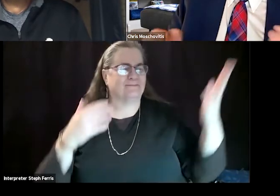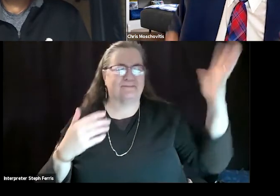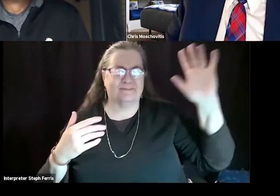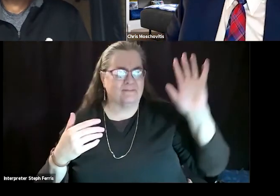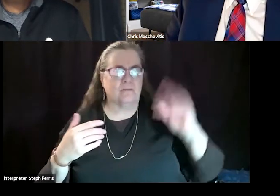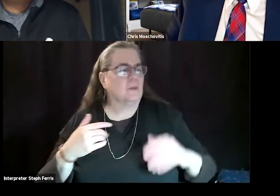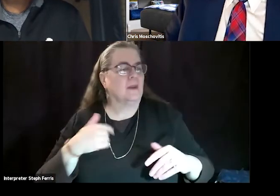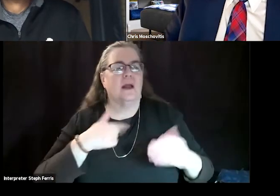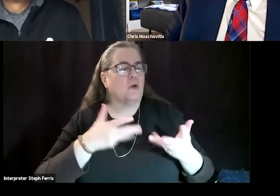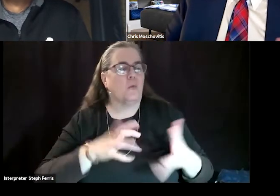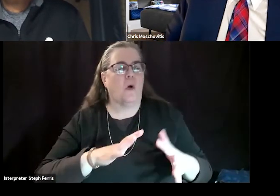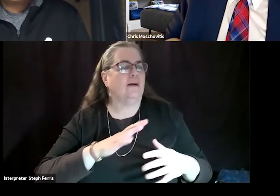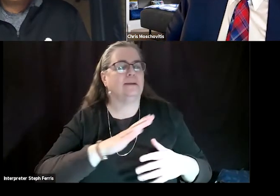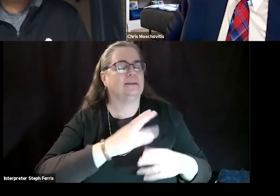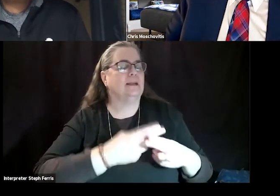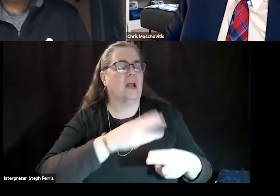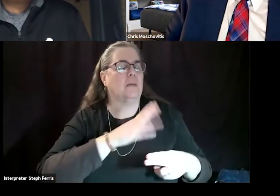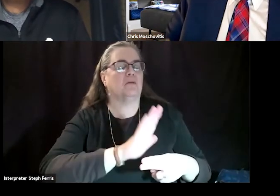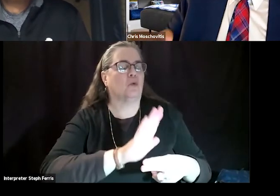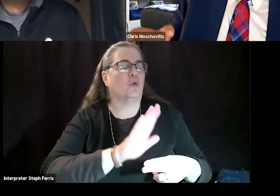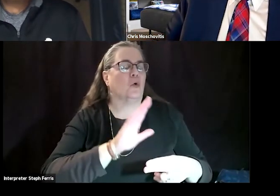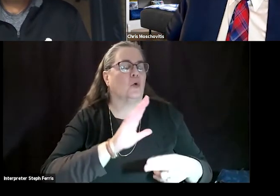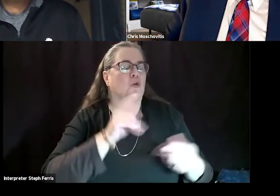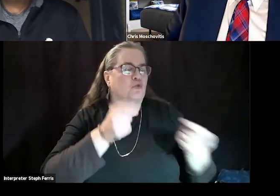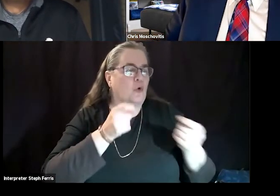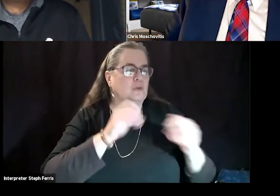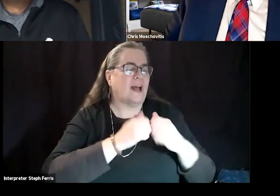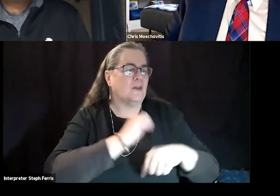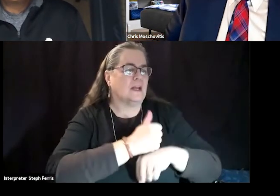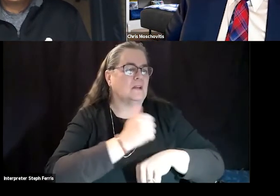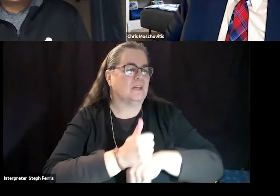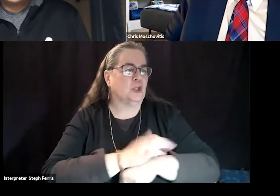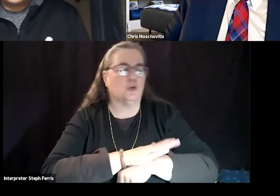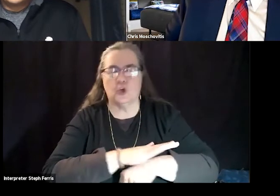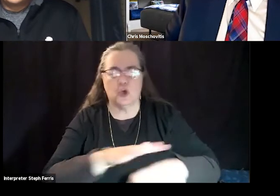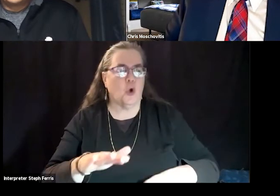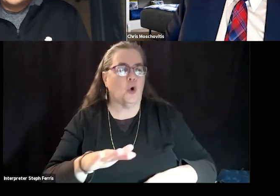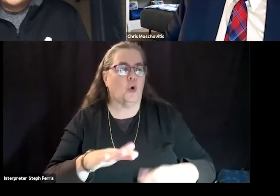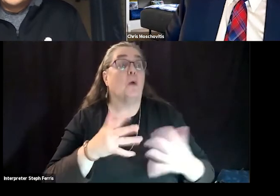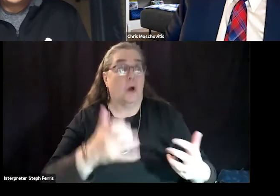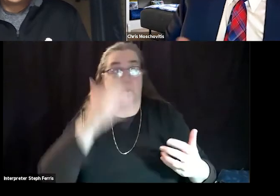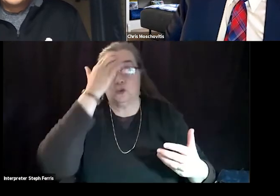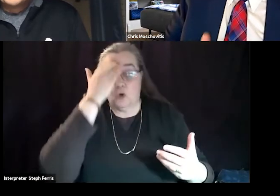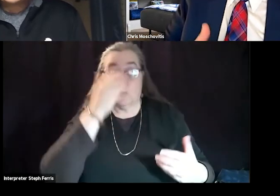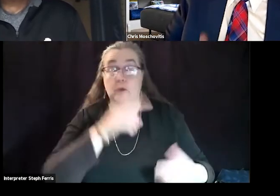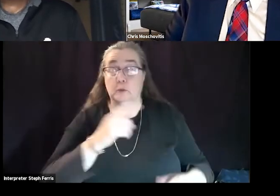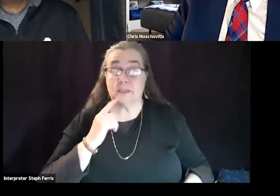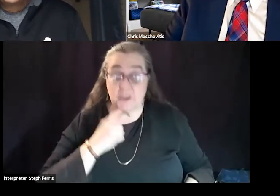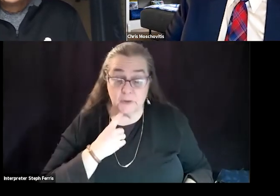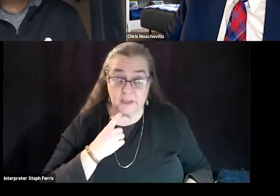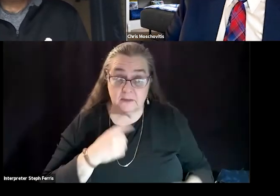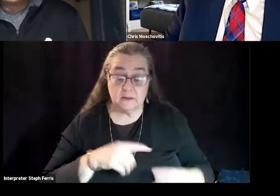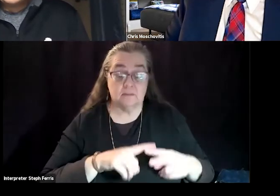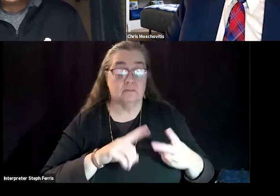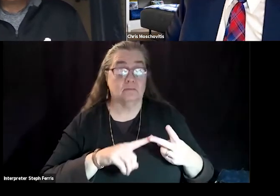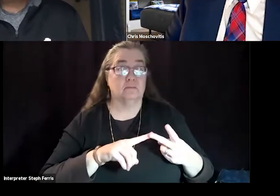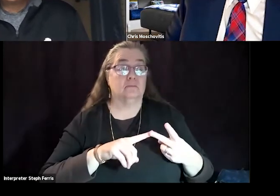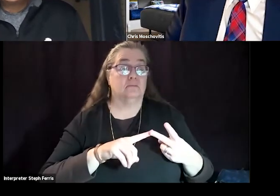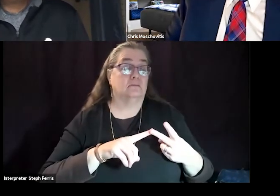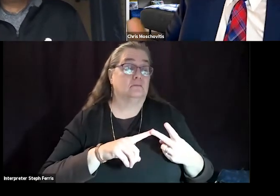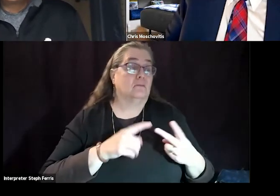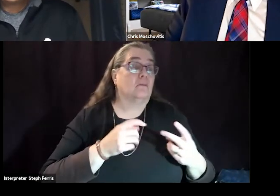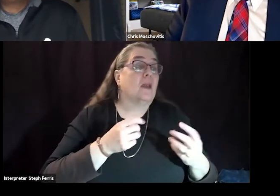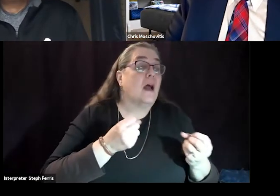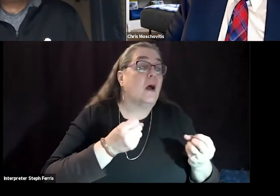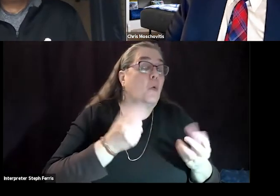your controls. What I want to know is, how seriously are you taking? What kind of stuff? What percent of your budget is going towards